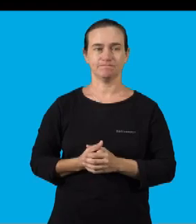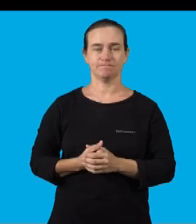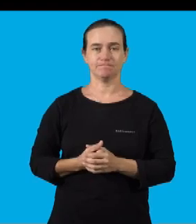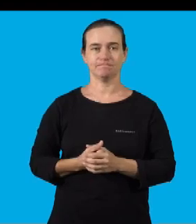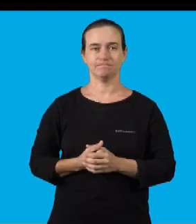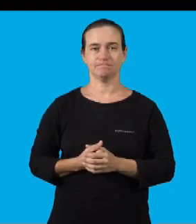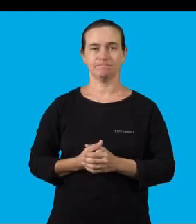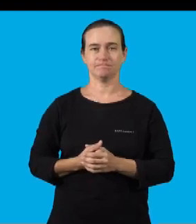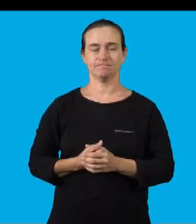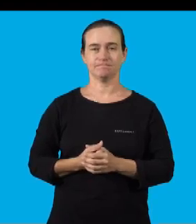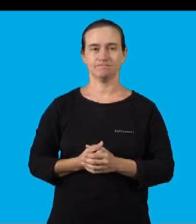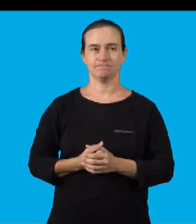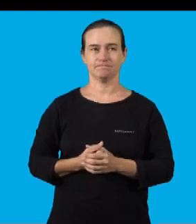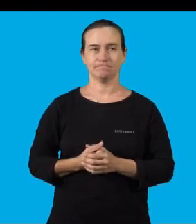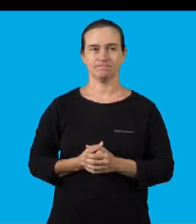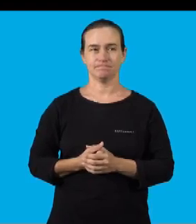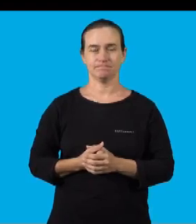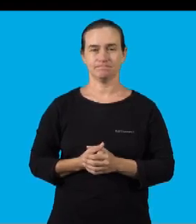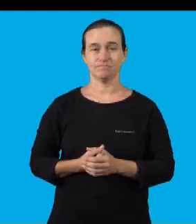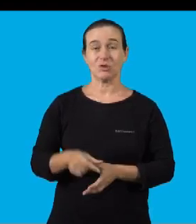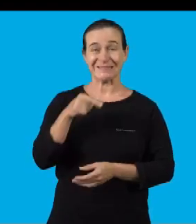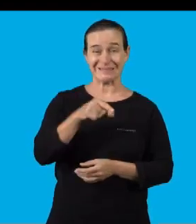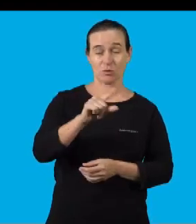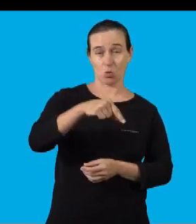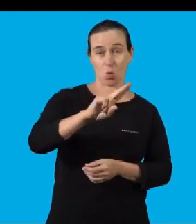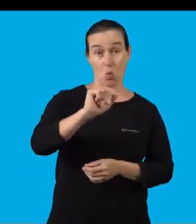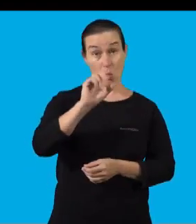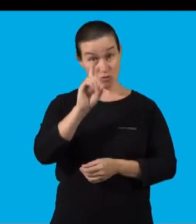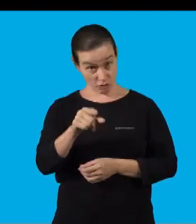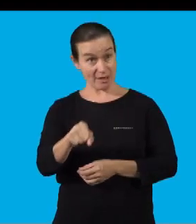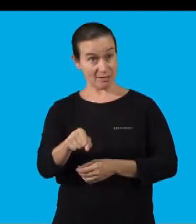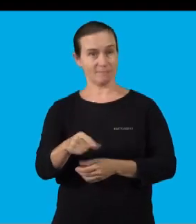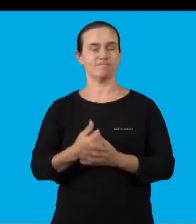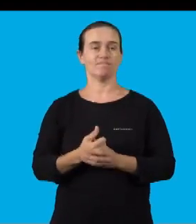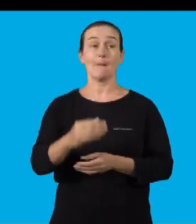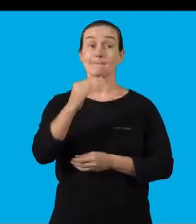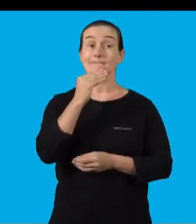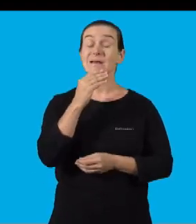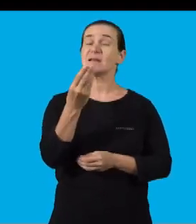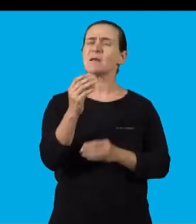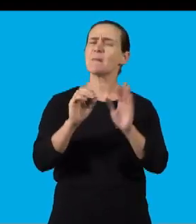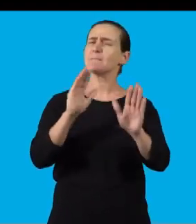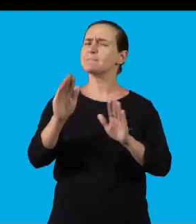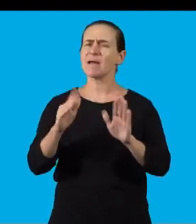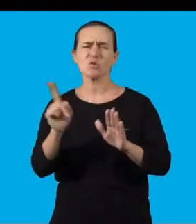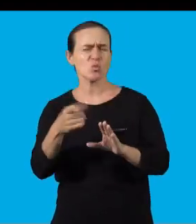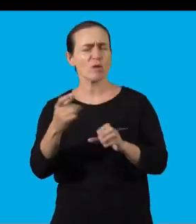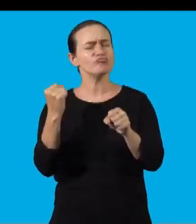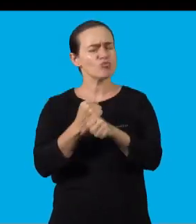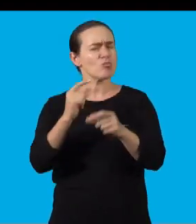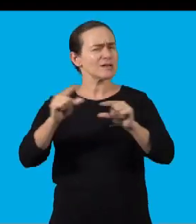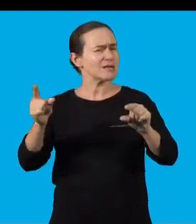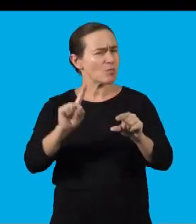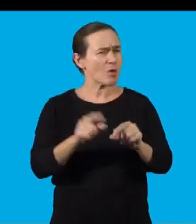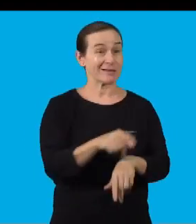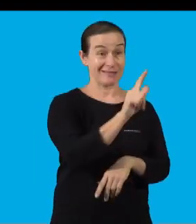given to us. Firstly, we are told that this is a quadratic. So we know that a quadratic number pattern, the general term